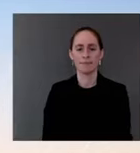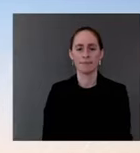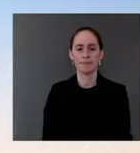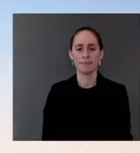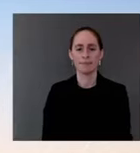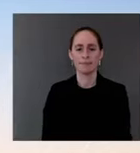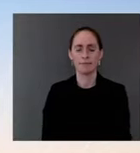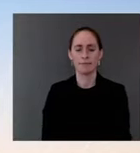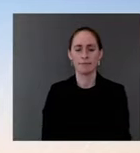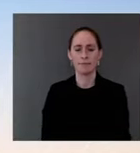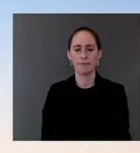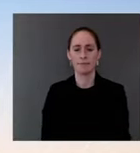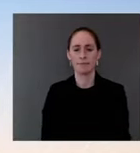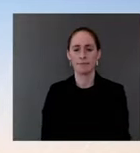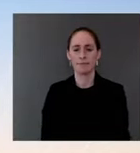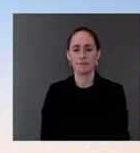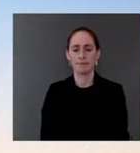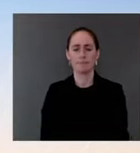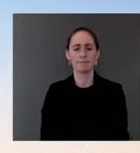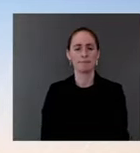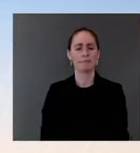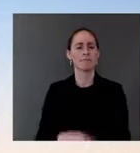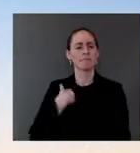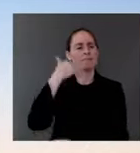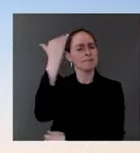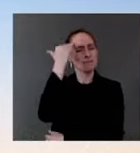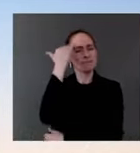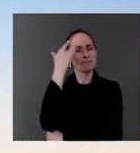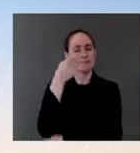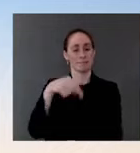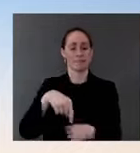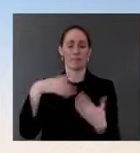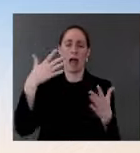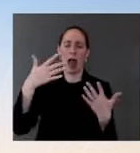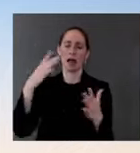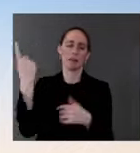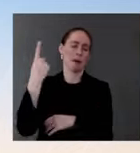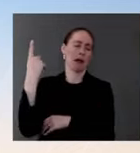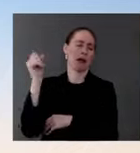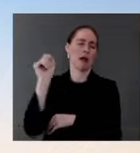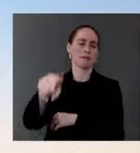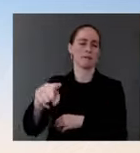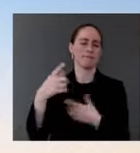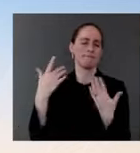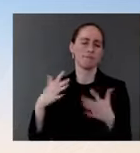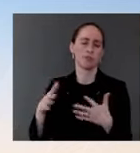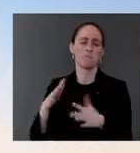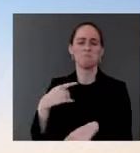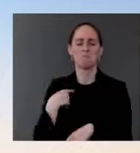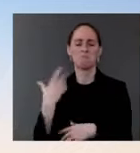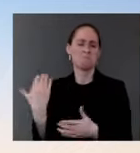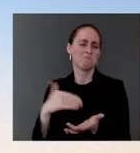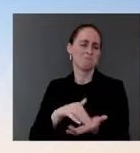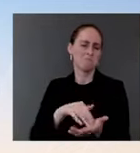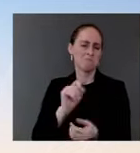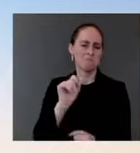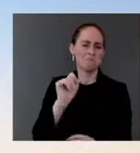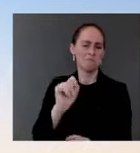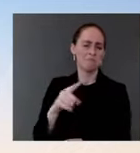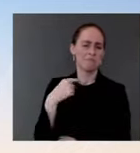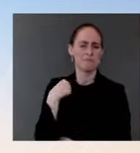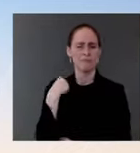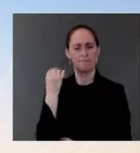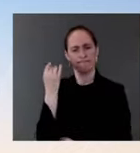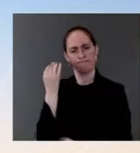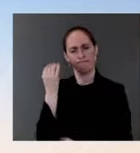earlier this week, but when asked about the expanding it, he said, "We felt the good faith implementation of this program required us to